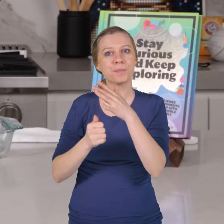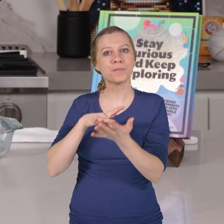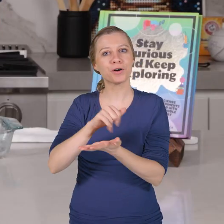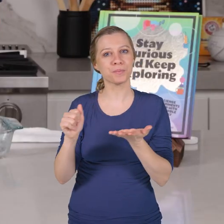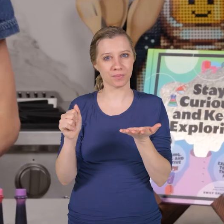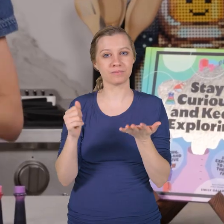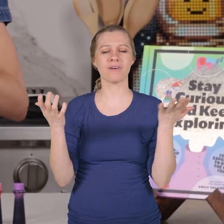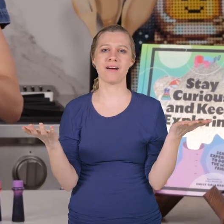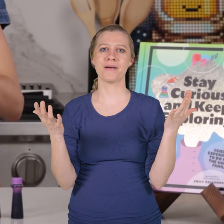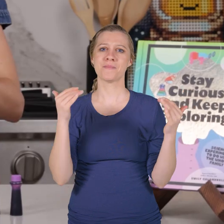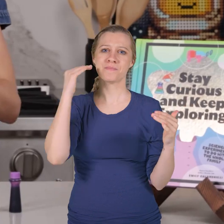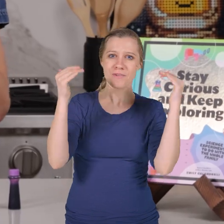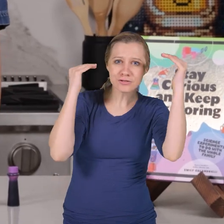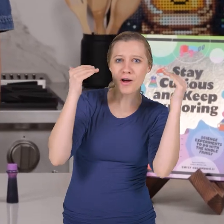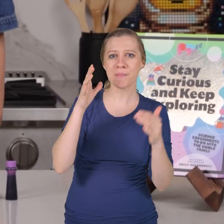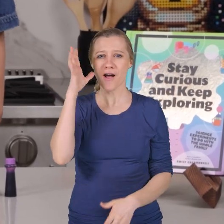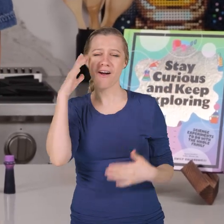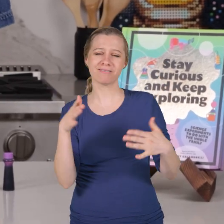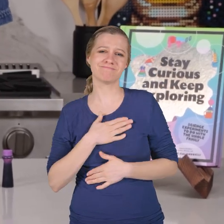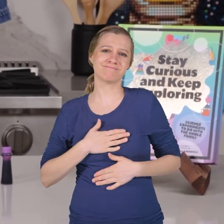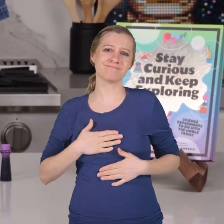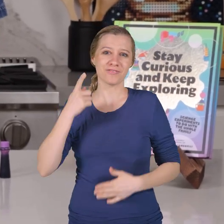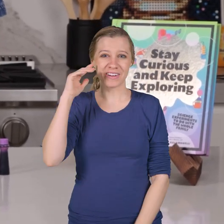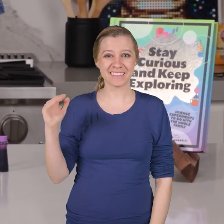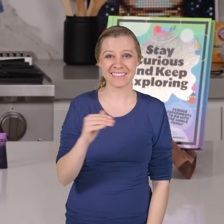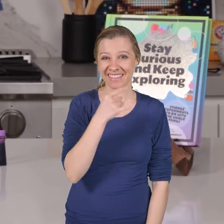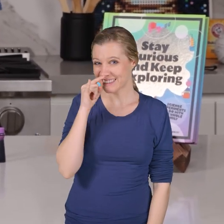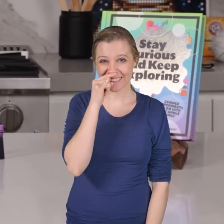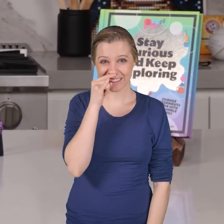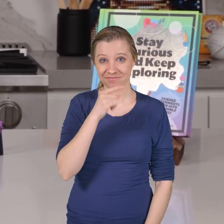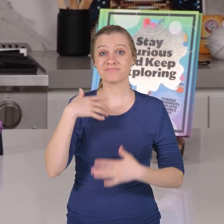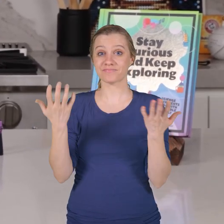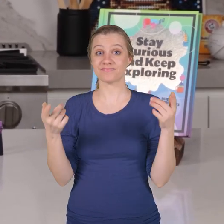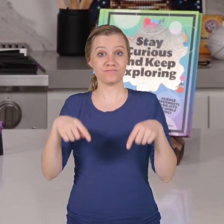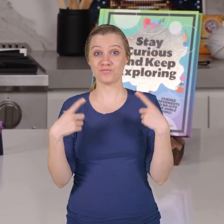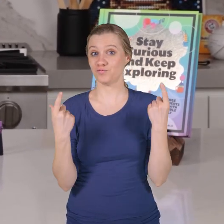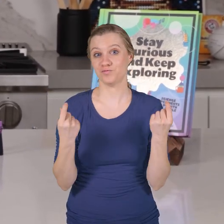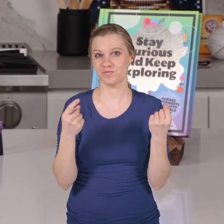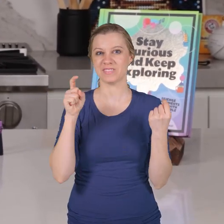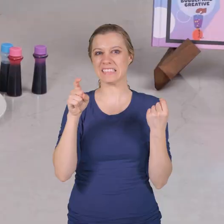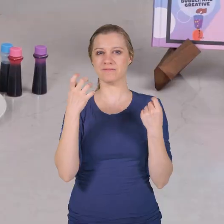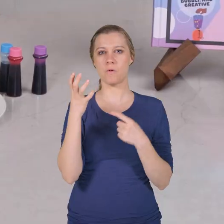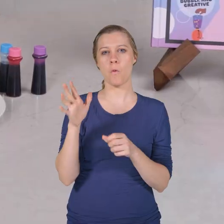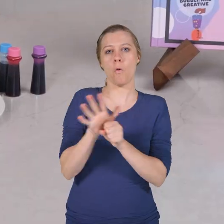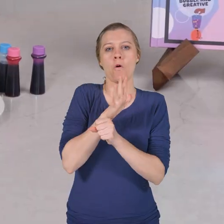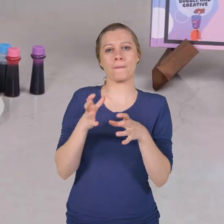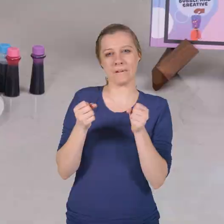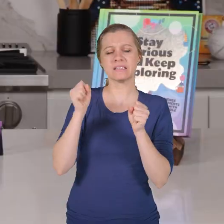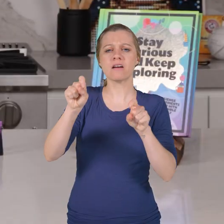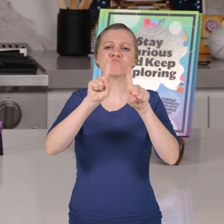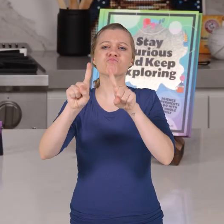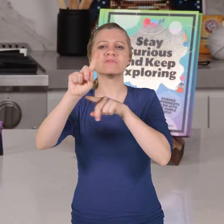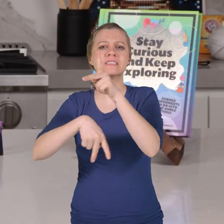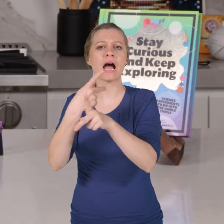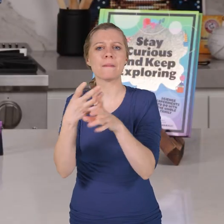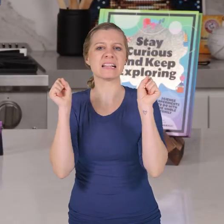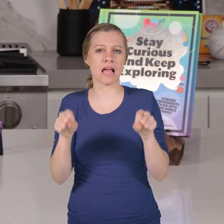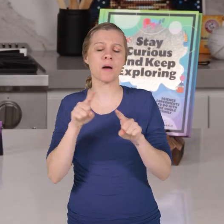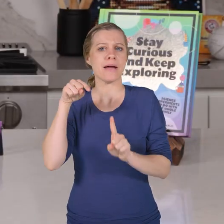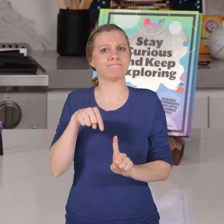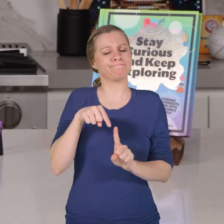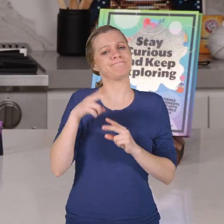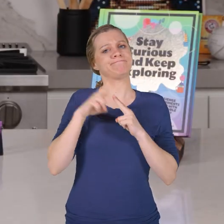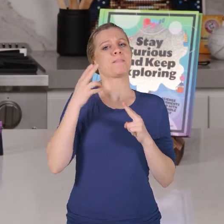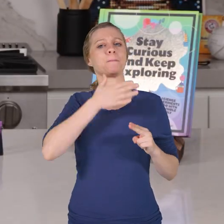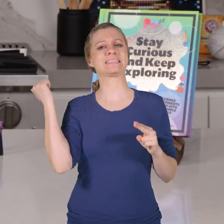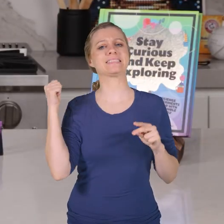falls right off. Parents and adults, this is such a fun one for little kids. What you need for this one is whole milk. You can use other types of milk,